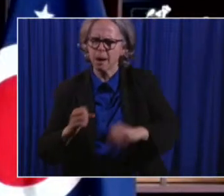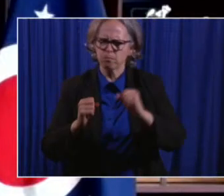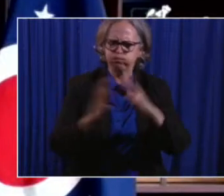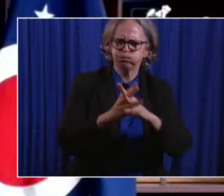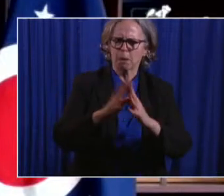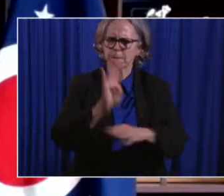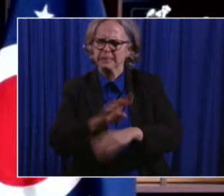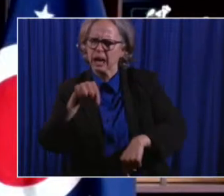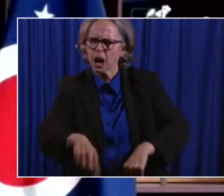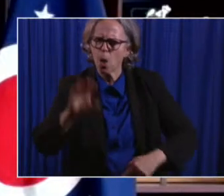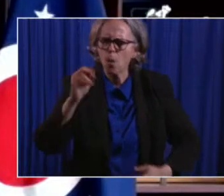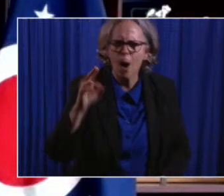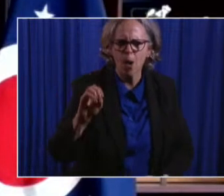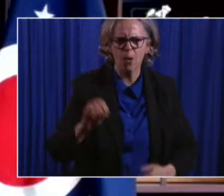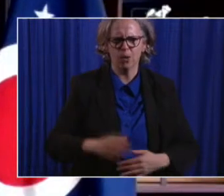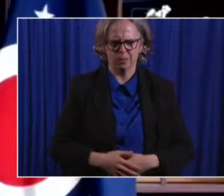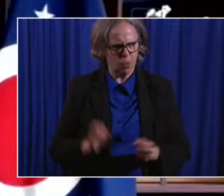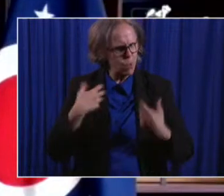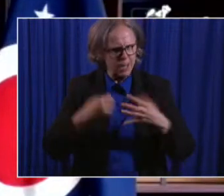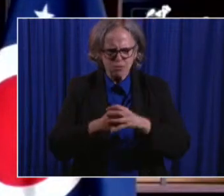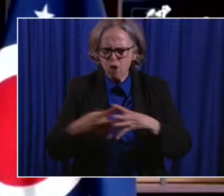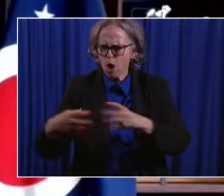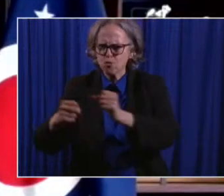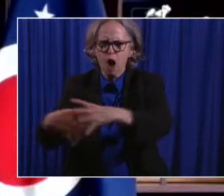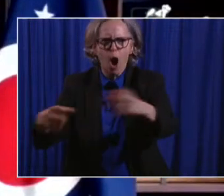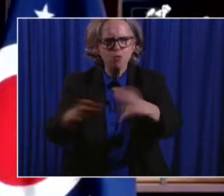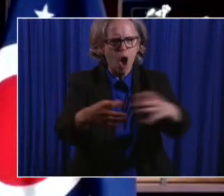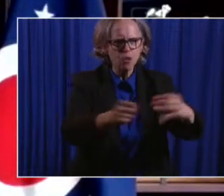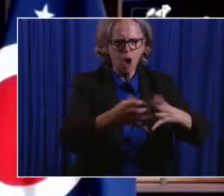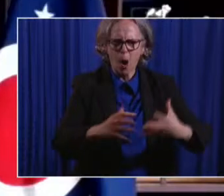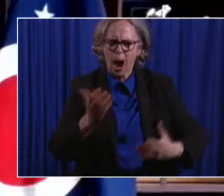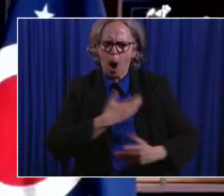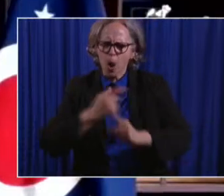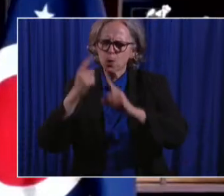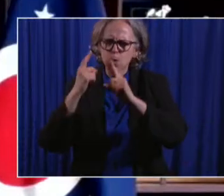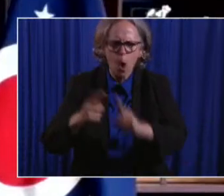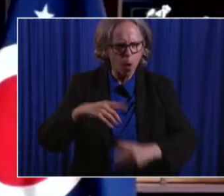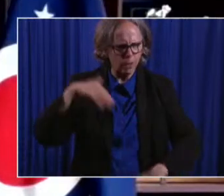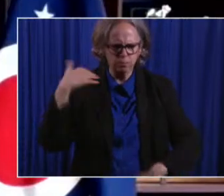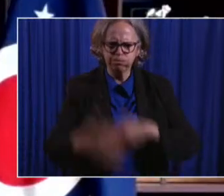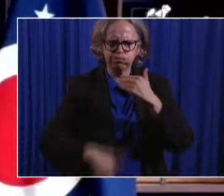that goal and vision that we had to give everybody the opportunity to live their version